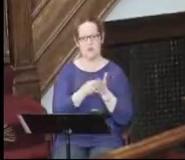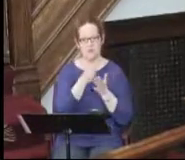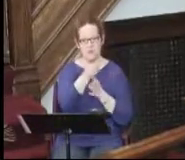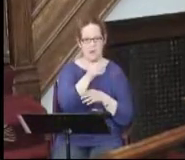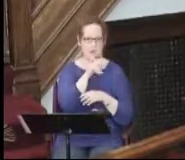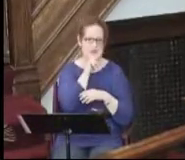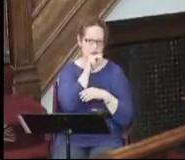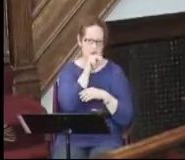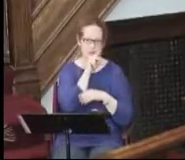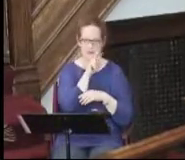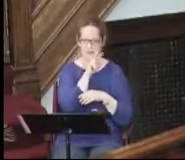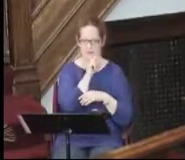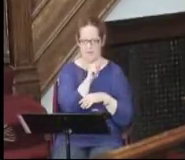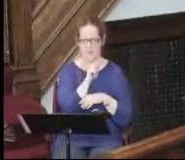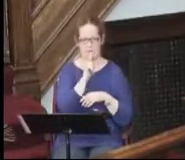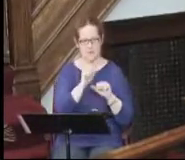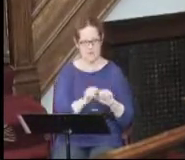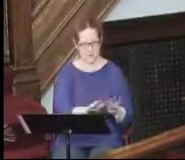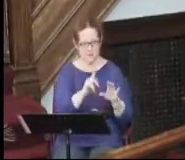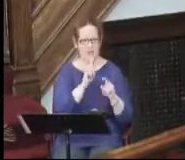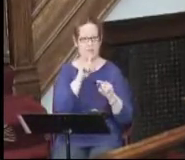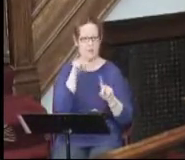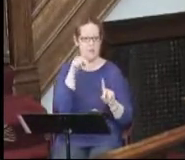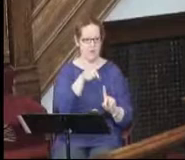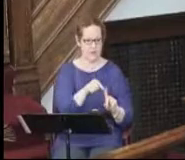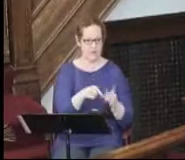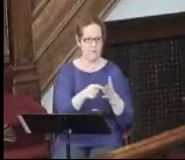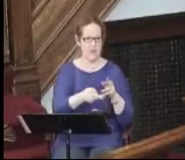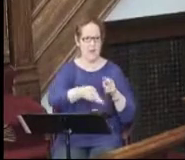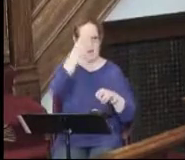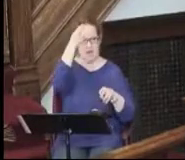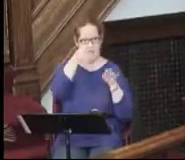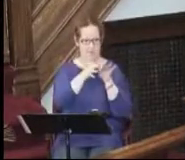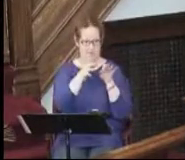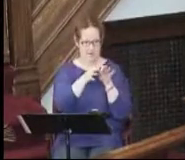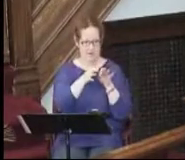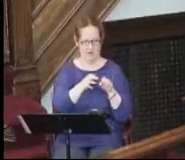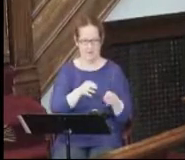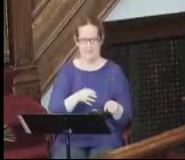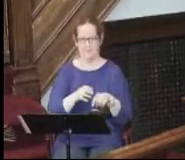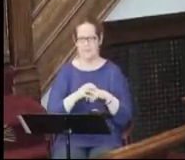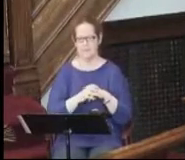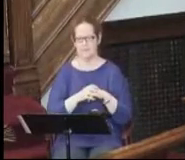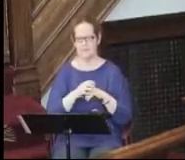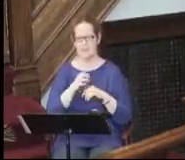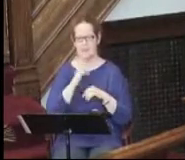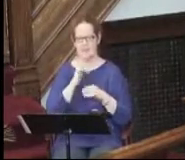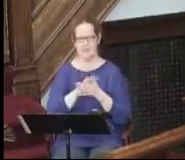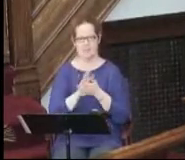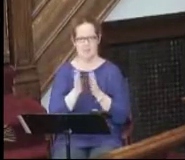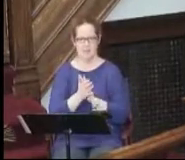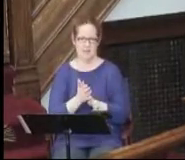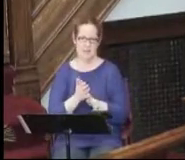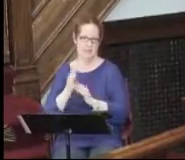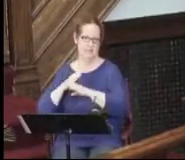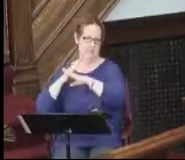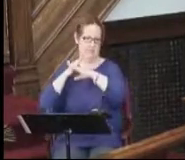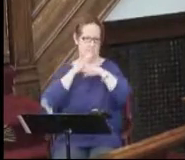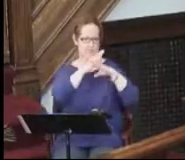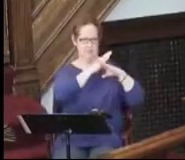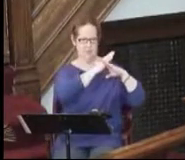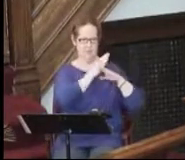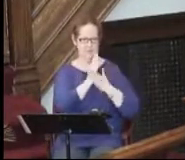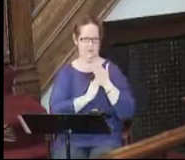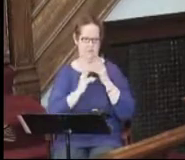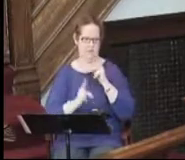dove to make a sacrifice. You had to do it there and pay a high fee. And so it became a barrier for